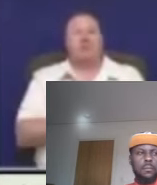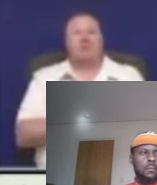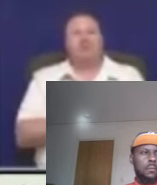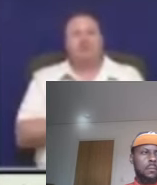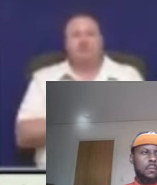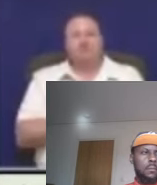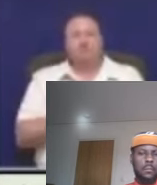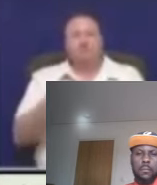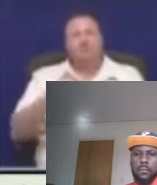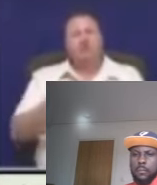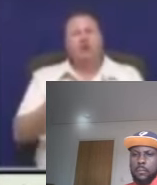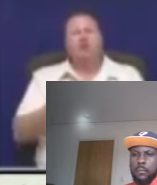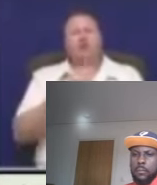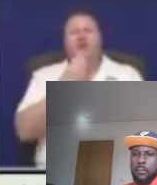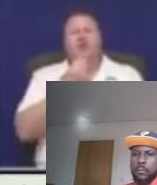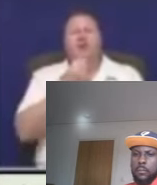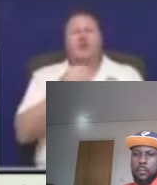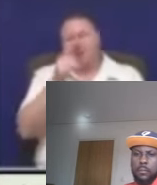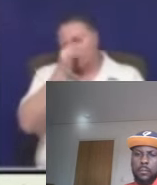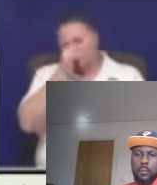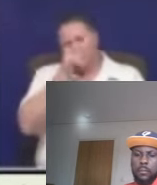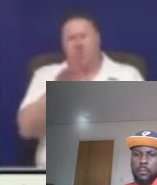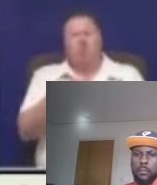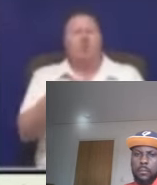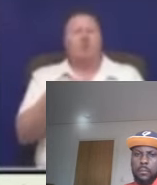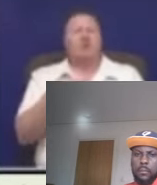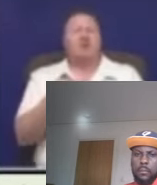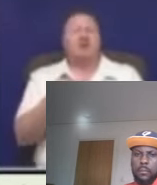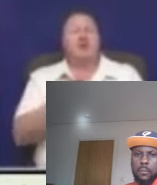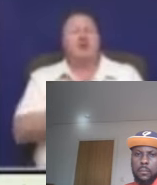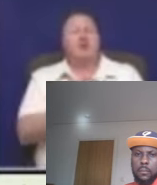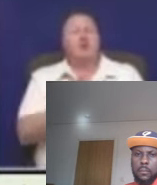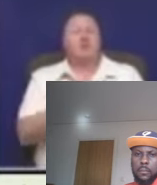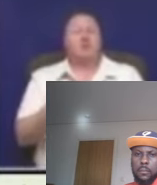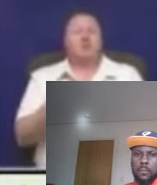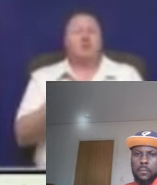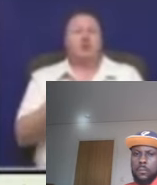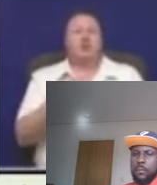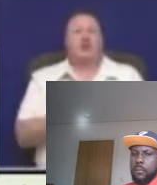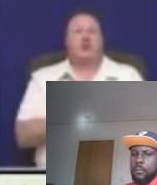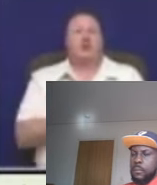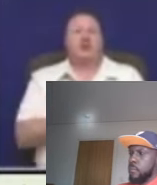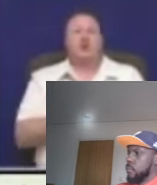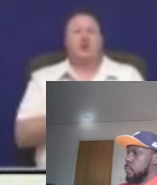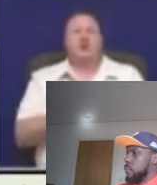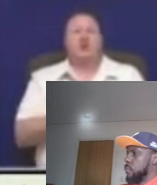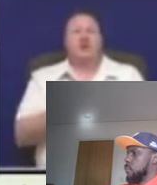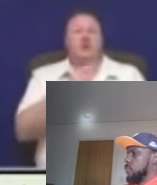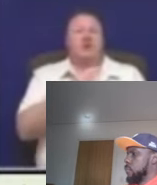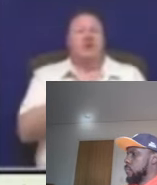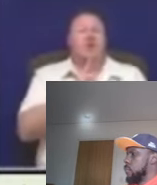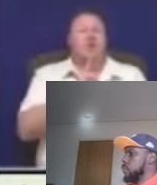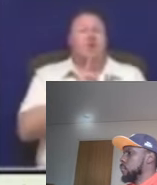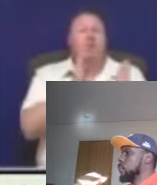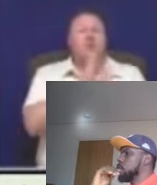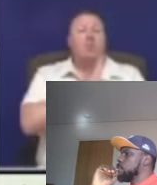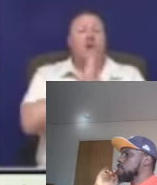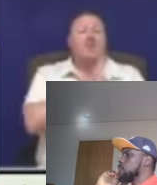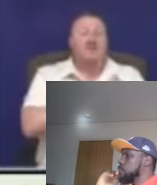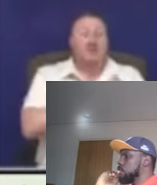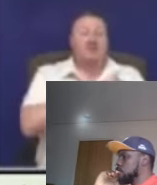the construction mafia, these criminal syndicates have disrupted countless projects, costing both the public and private sector millions of